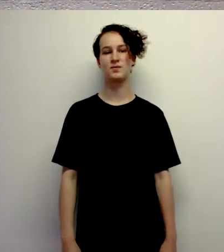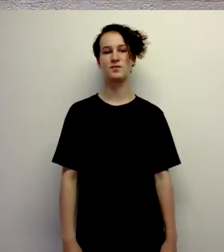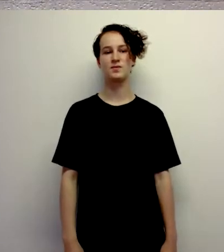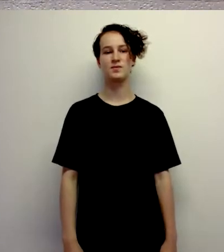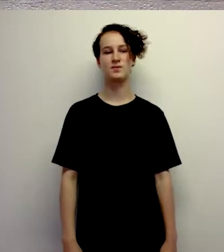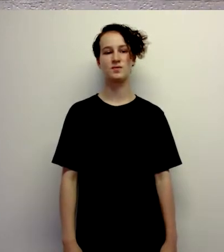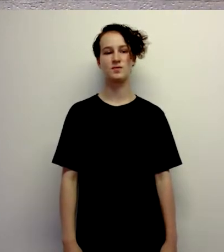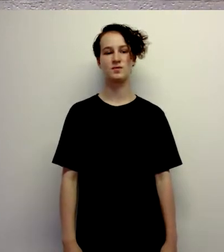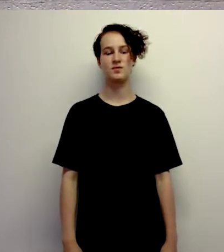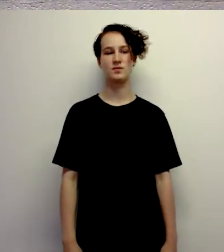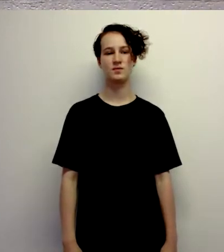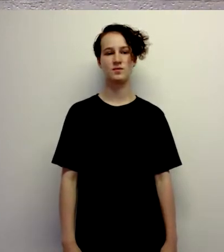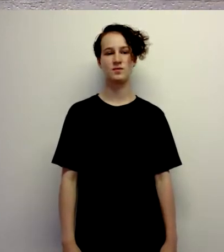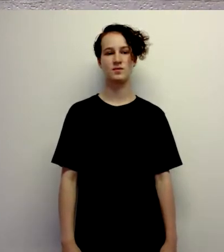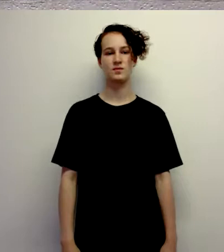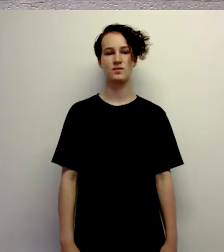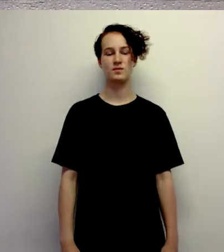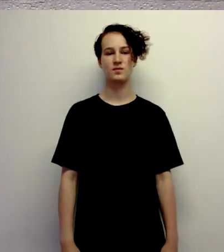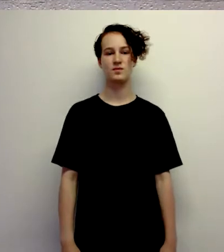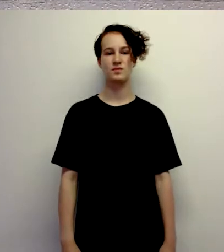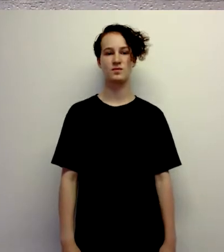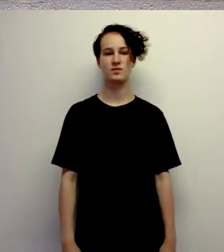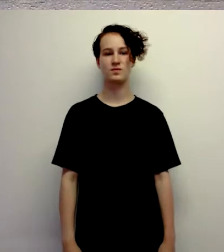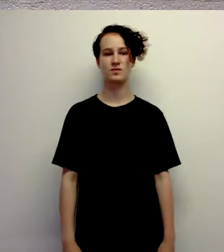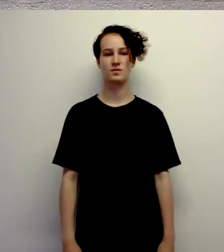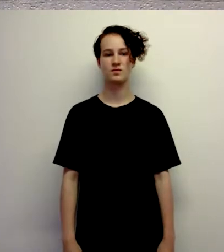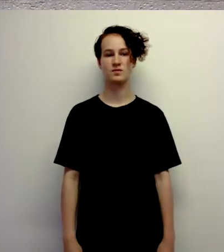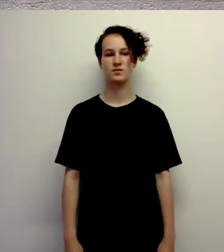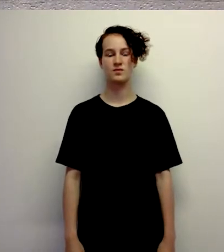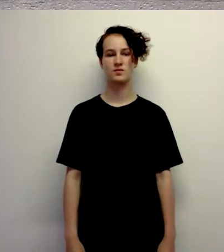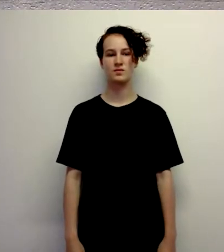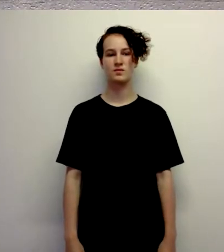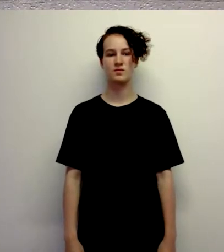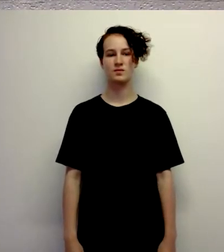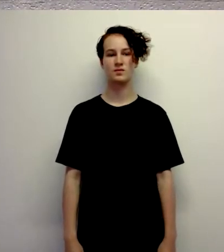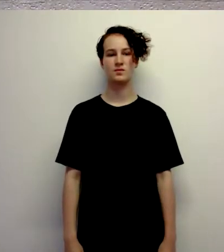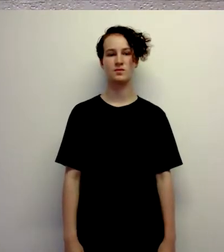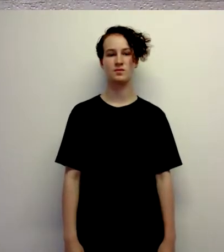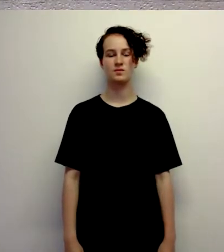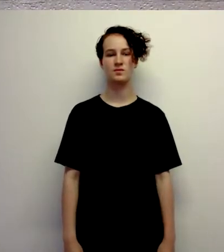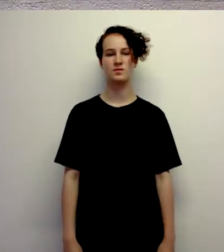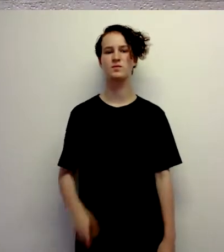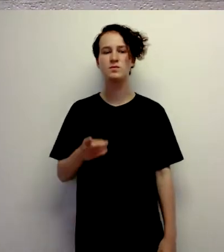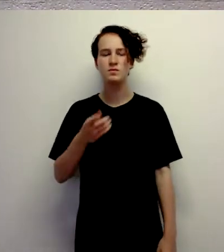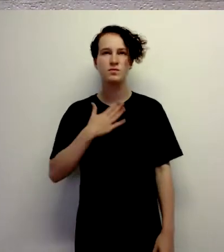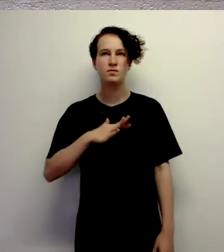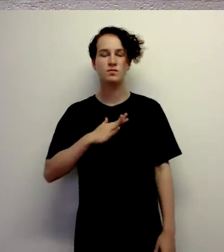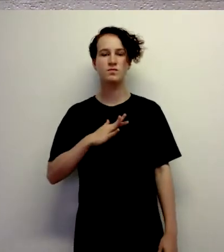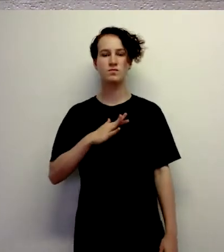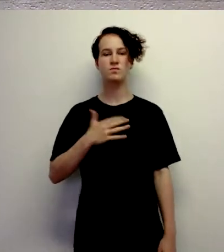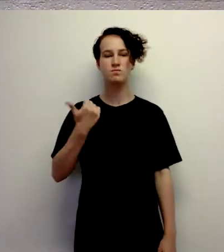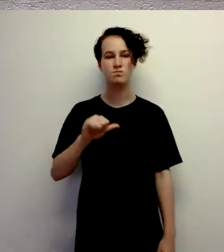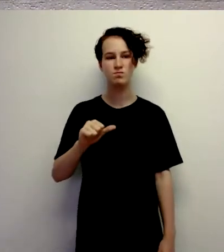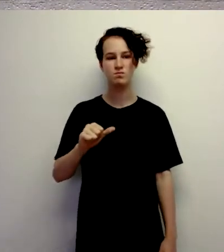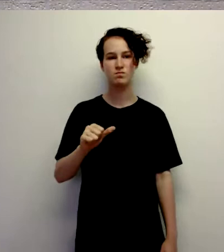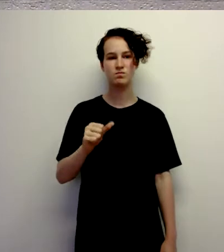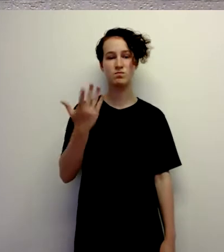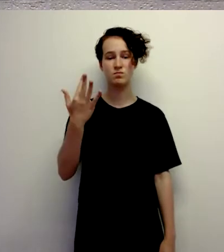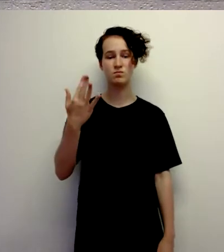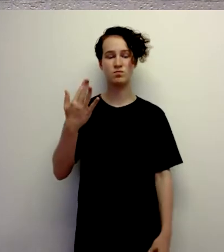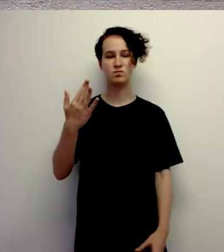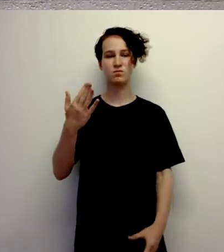And to finish up, you can, oh, it's all going in nicely. If you put too much in, you can start to, maybe you can put a little bit more in, you can start to push down